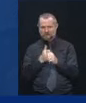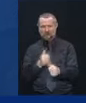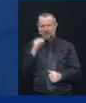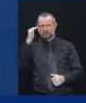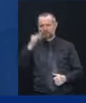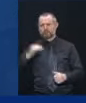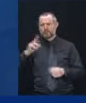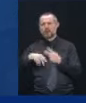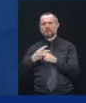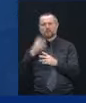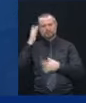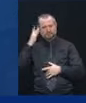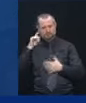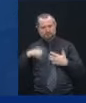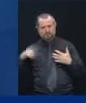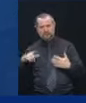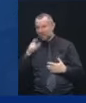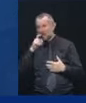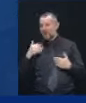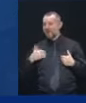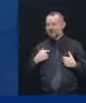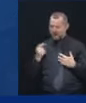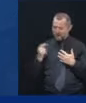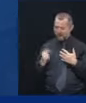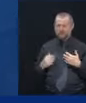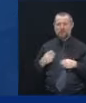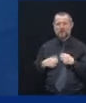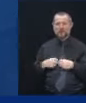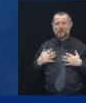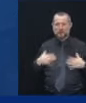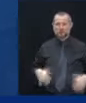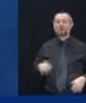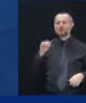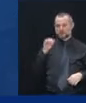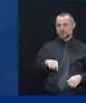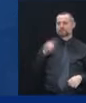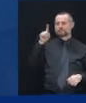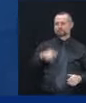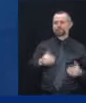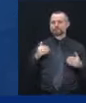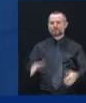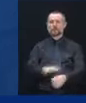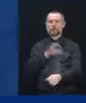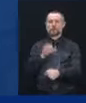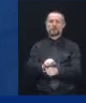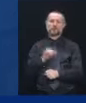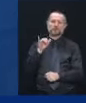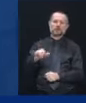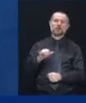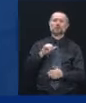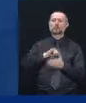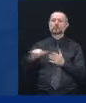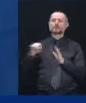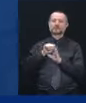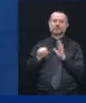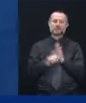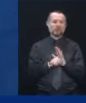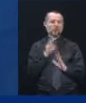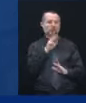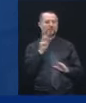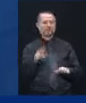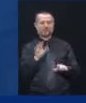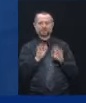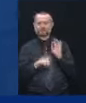People with comorbidities can begin making appointments on the state sites February 14th to open February